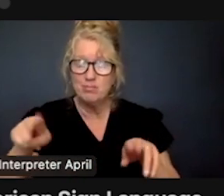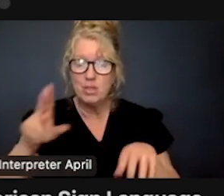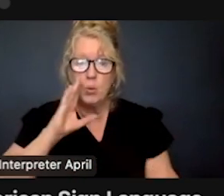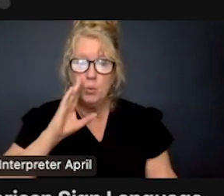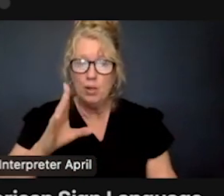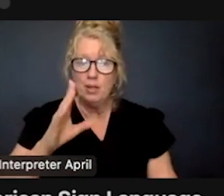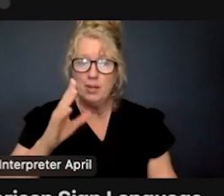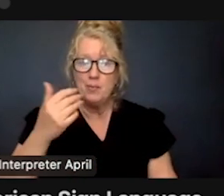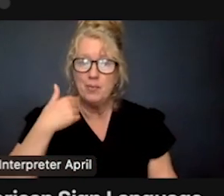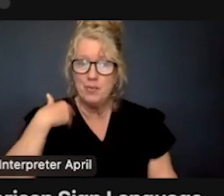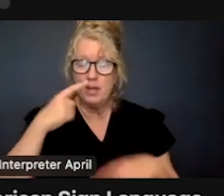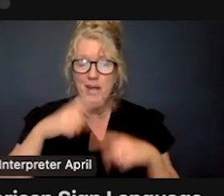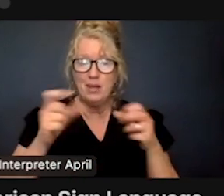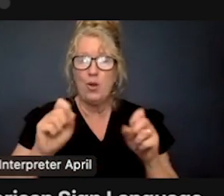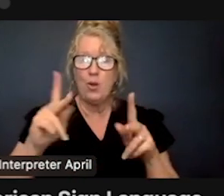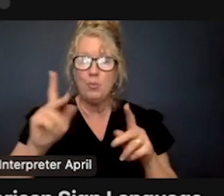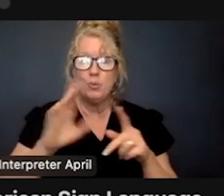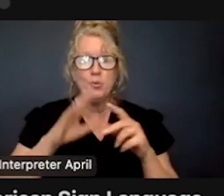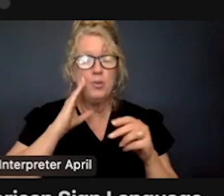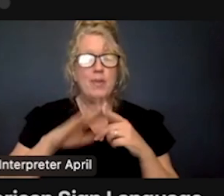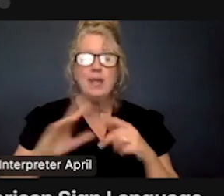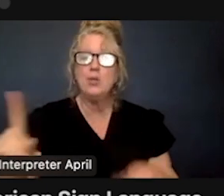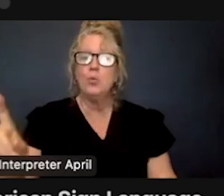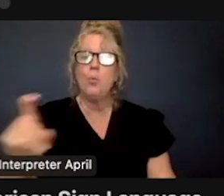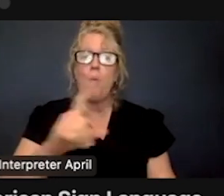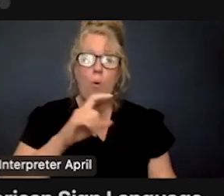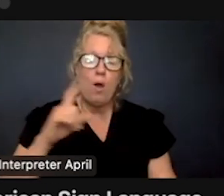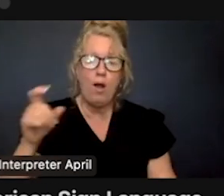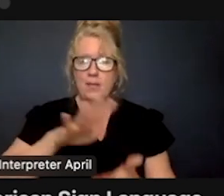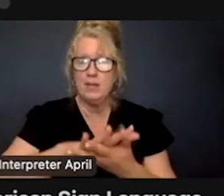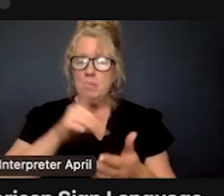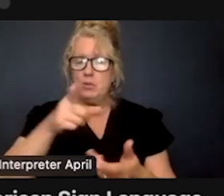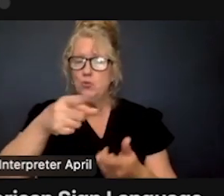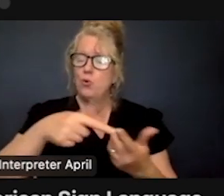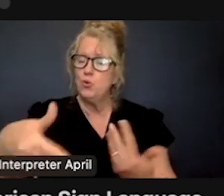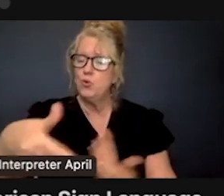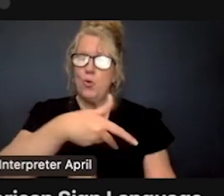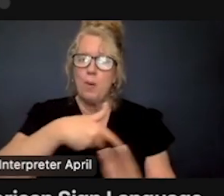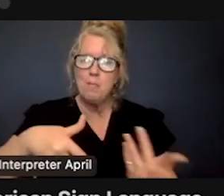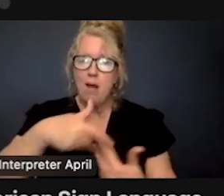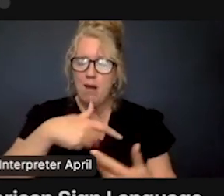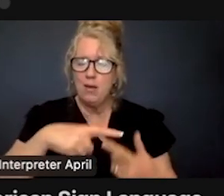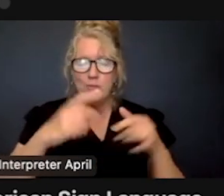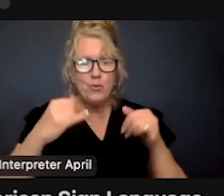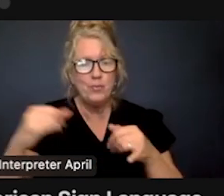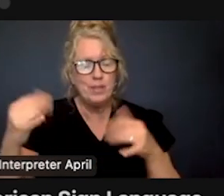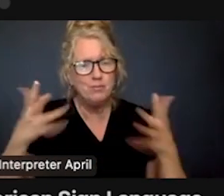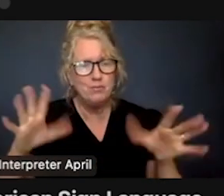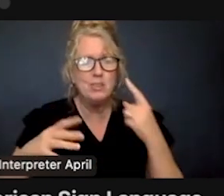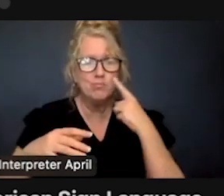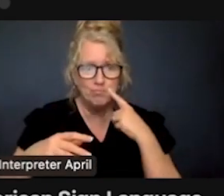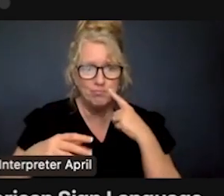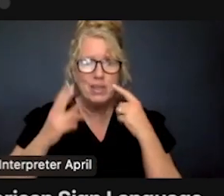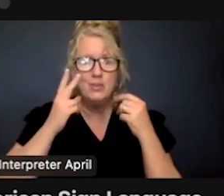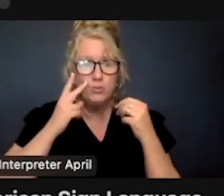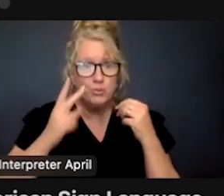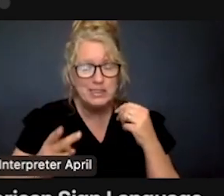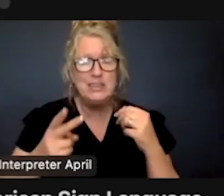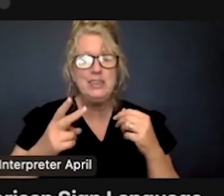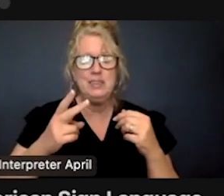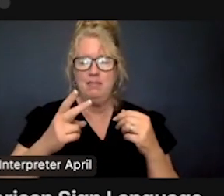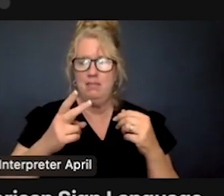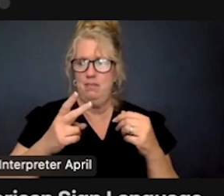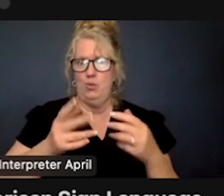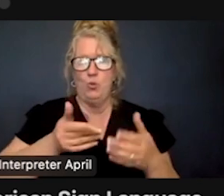had opportunities to walk the campus. So you were in and among those individuals, and you've seen these campuses up